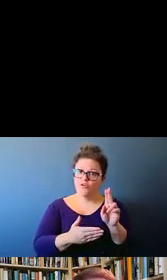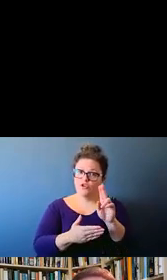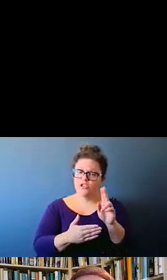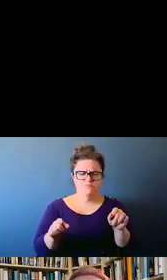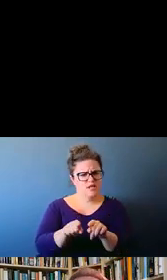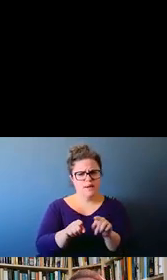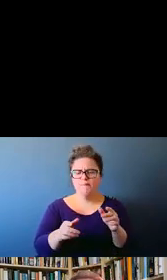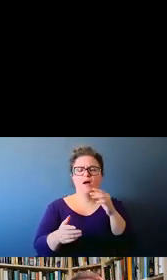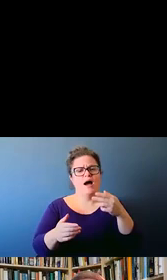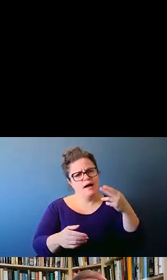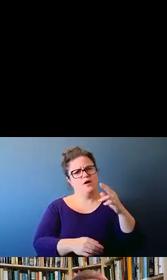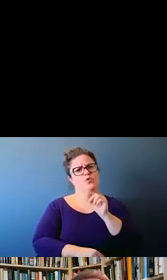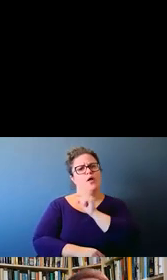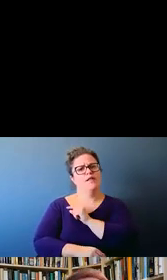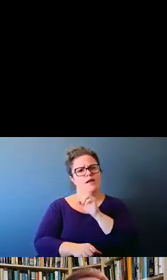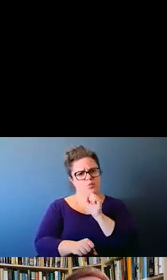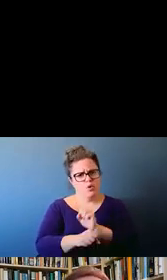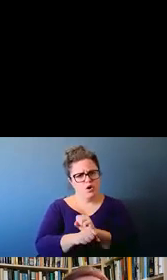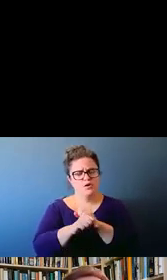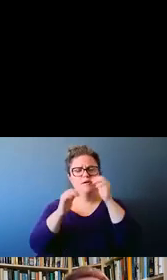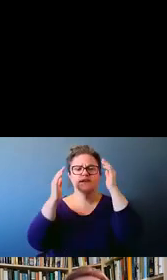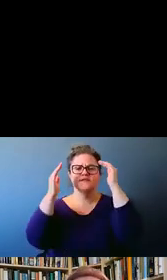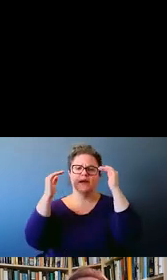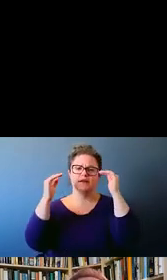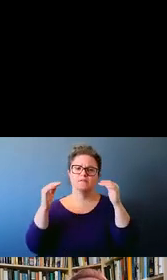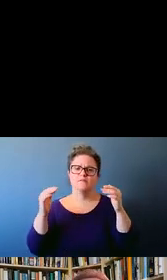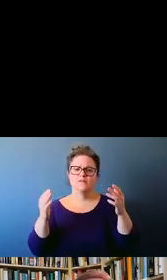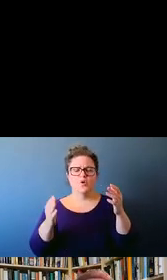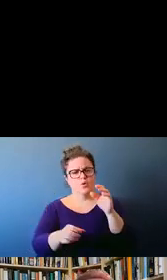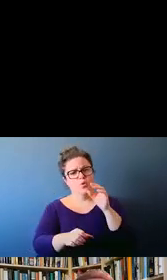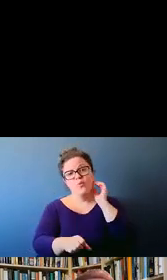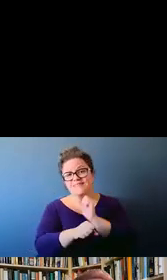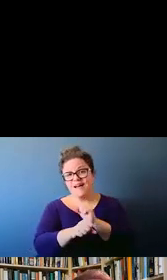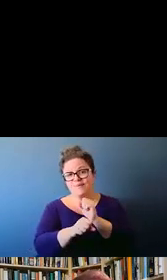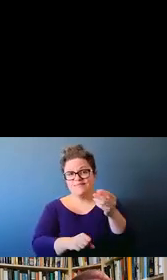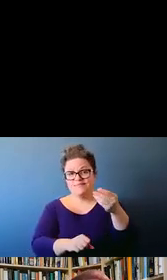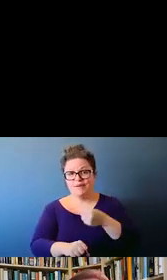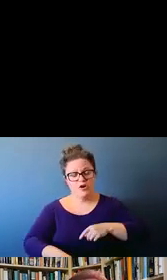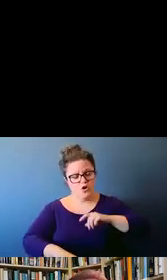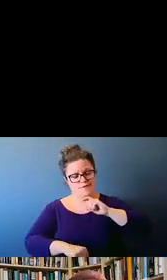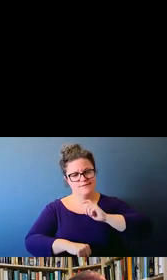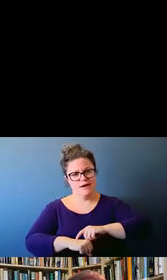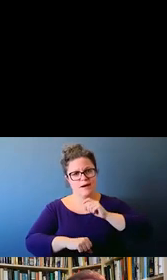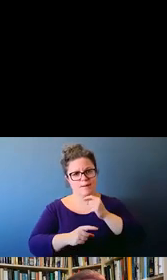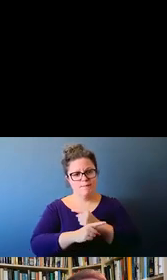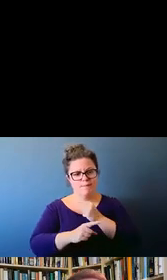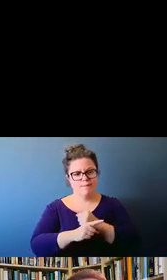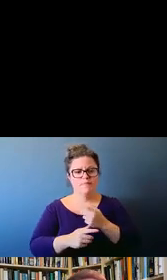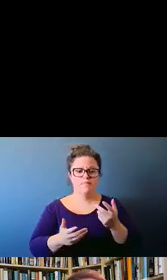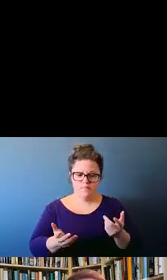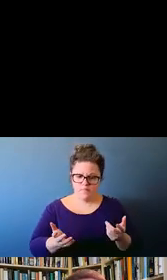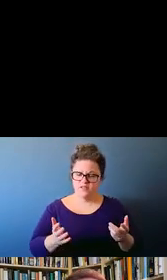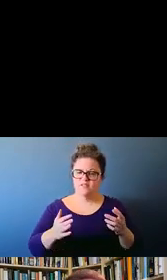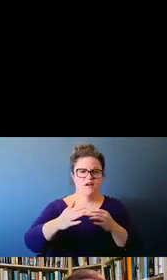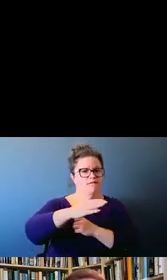from students. We expect work to be submitted on time. These are part of those skills, those fundamental